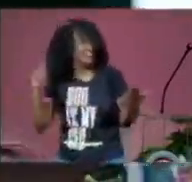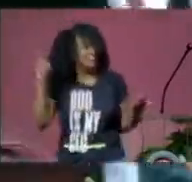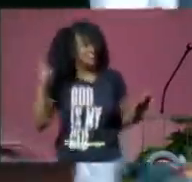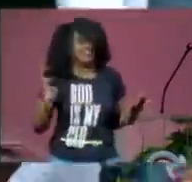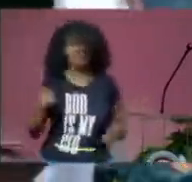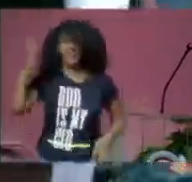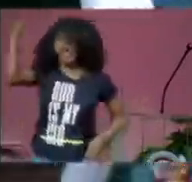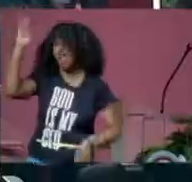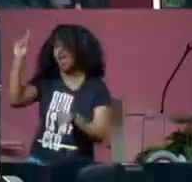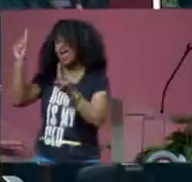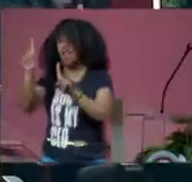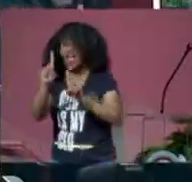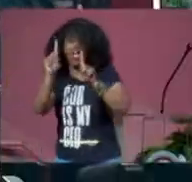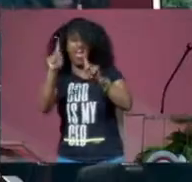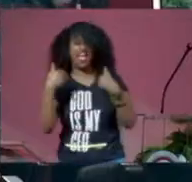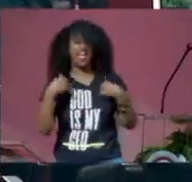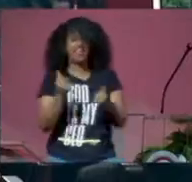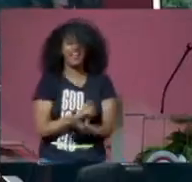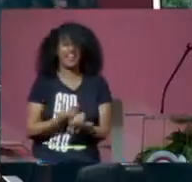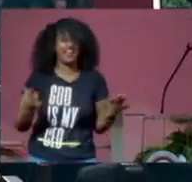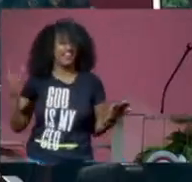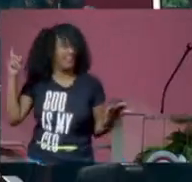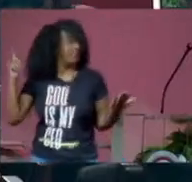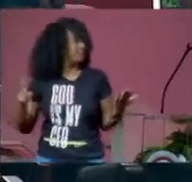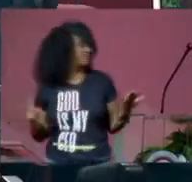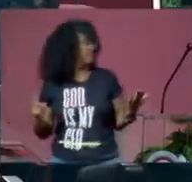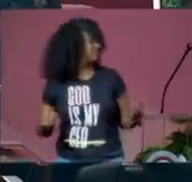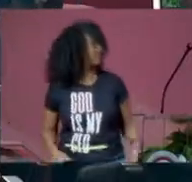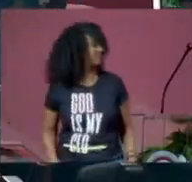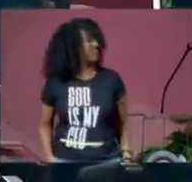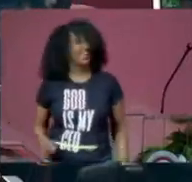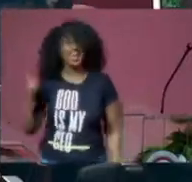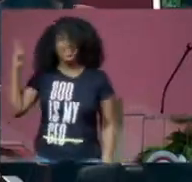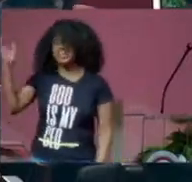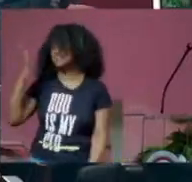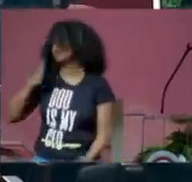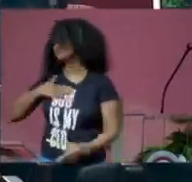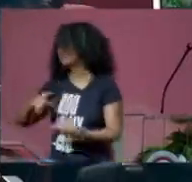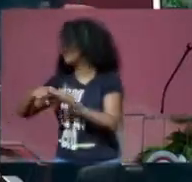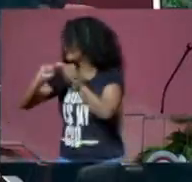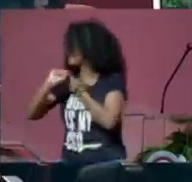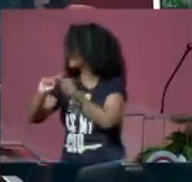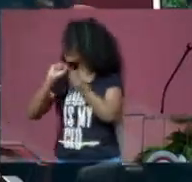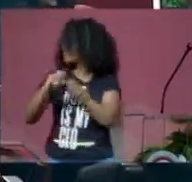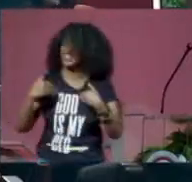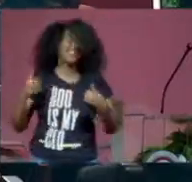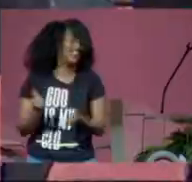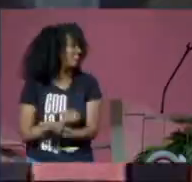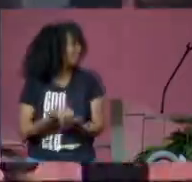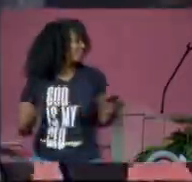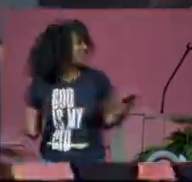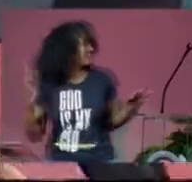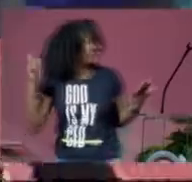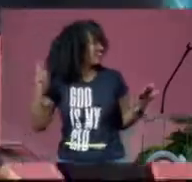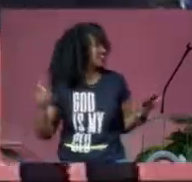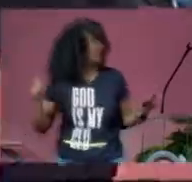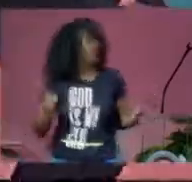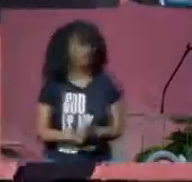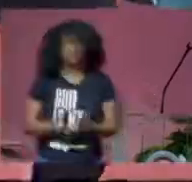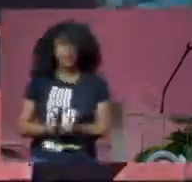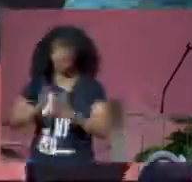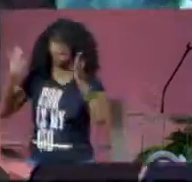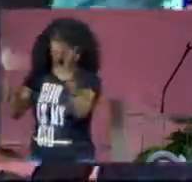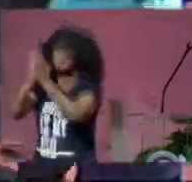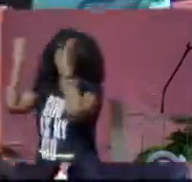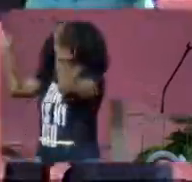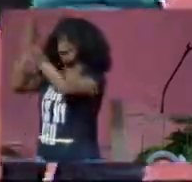Jehovah by my side. We got everything we need. Did I tell you he's a friend of mine? We got everything we need. Lift him up, lift him up. We